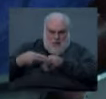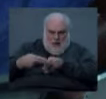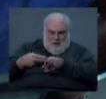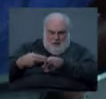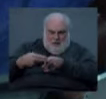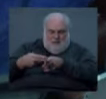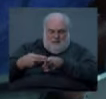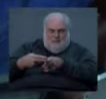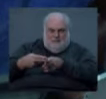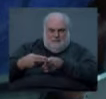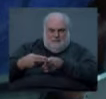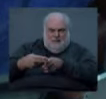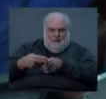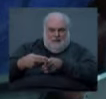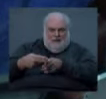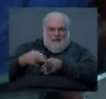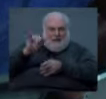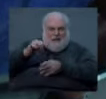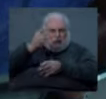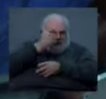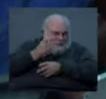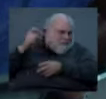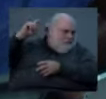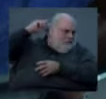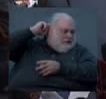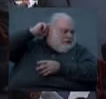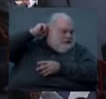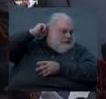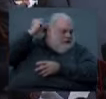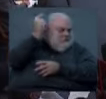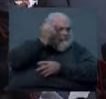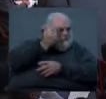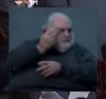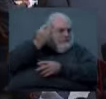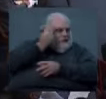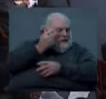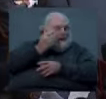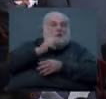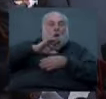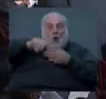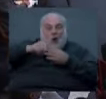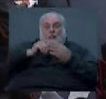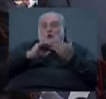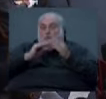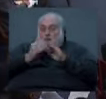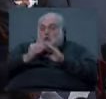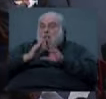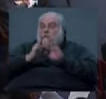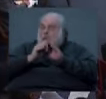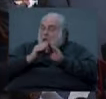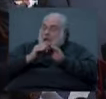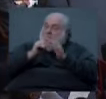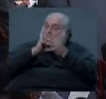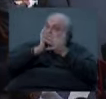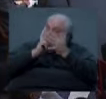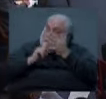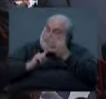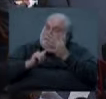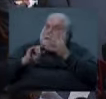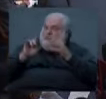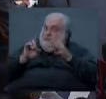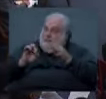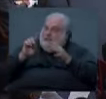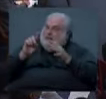That was the question mark that I keep having because they did not. But they did host all the community meetings, and they developed